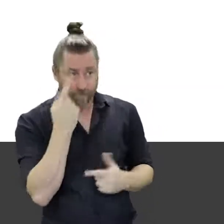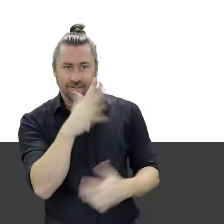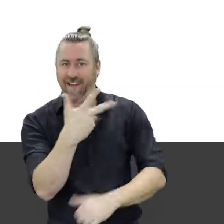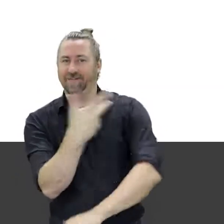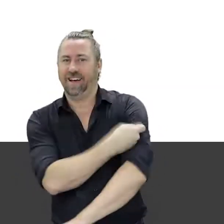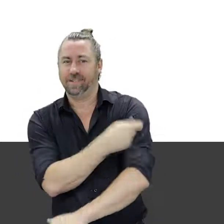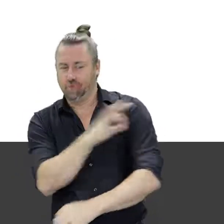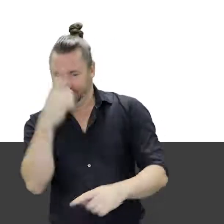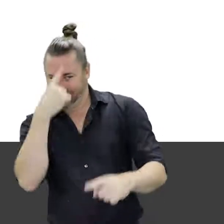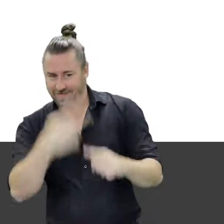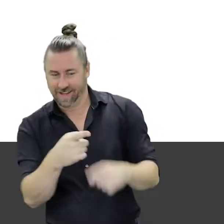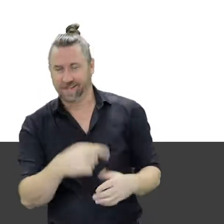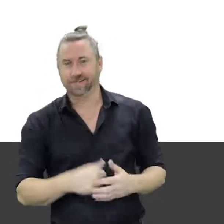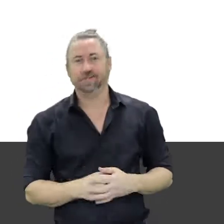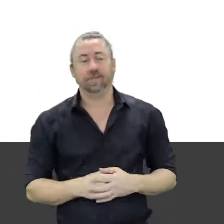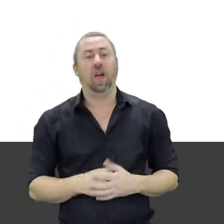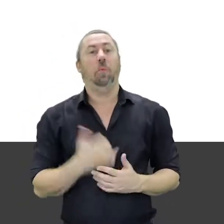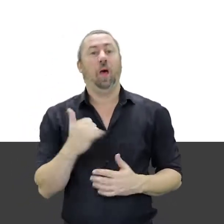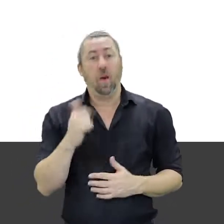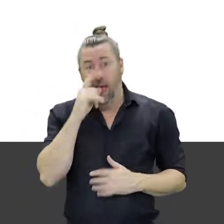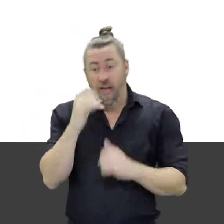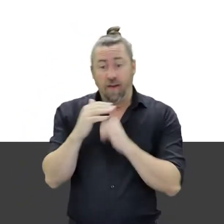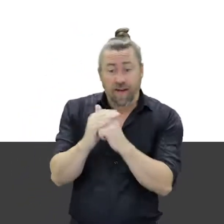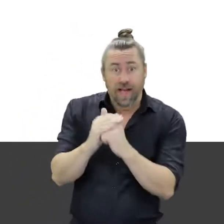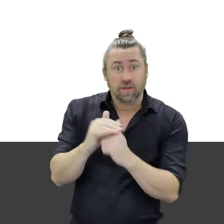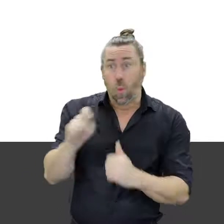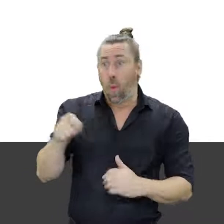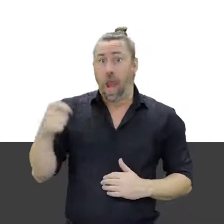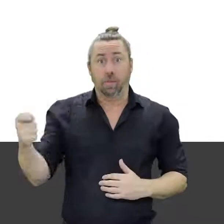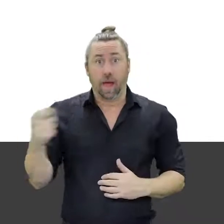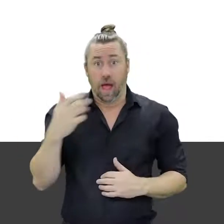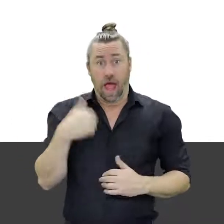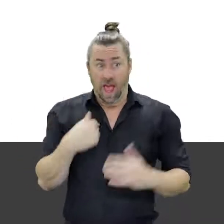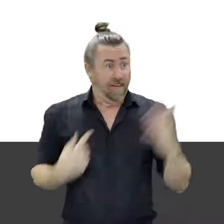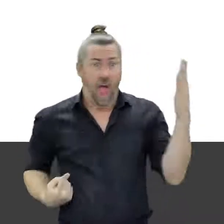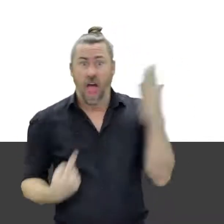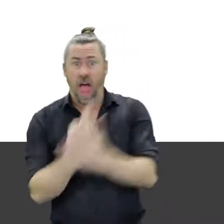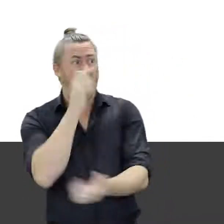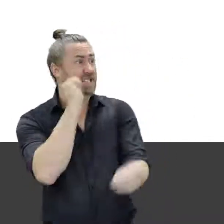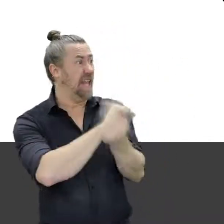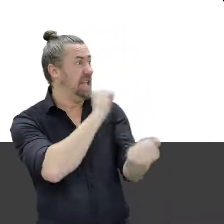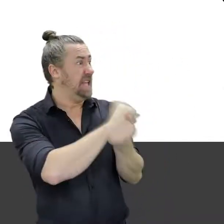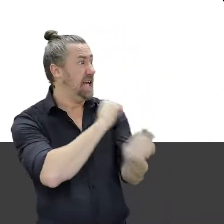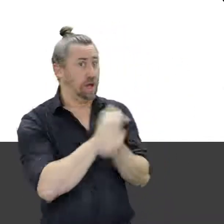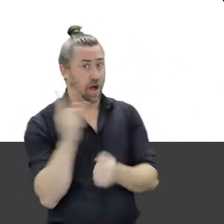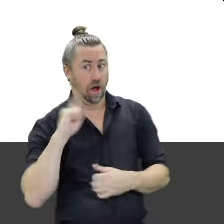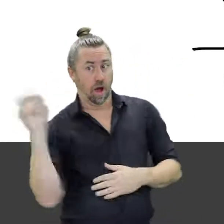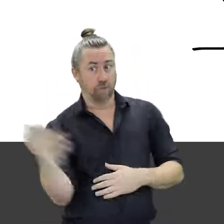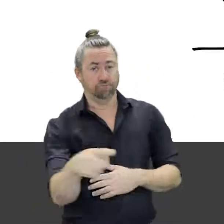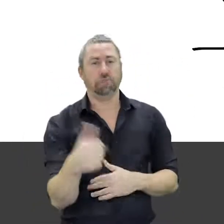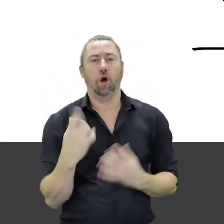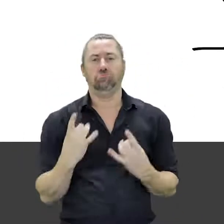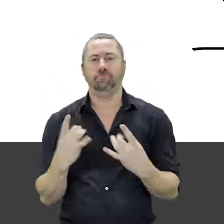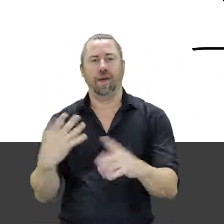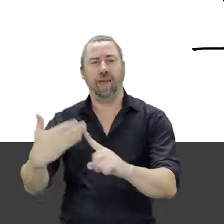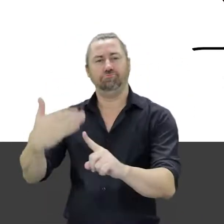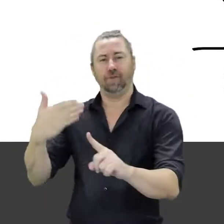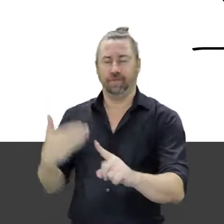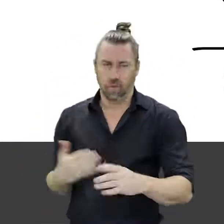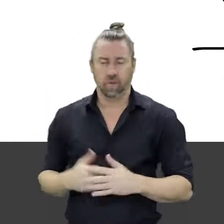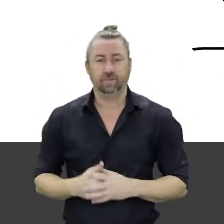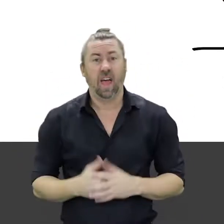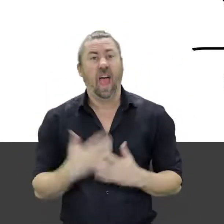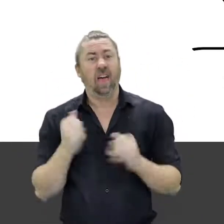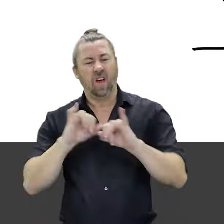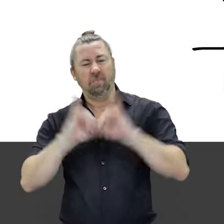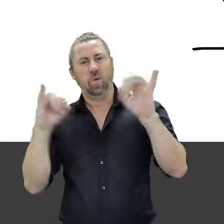with a nearby friend or neighbor to collect your pet if you're not available. Having a pet emergency kit ready